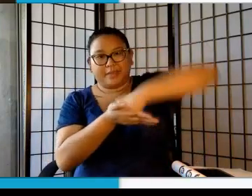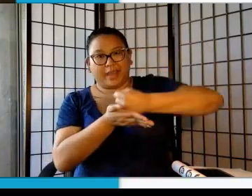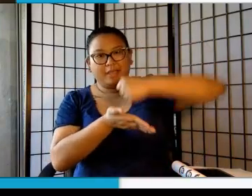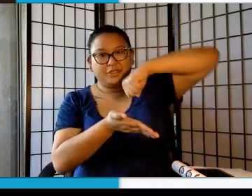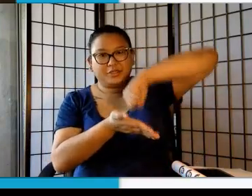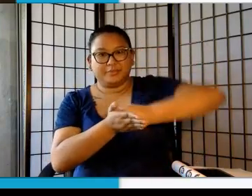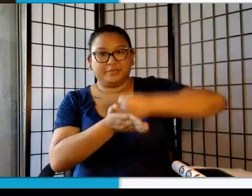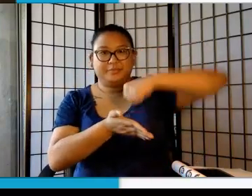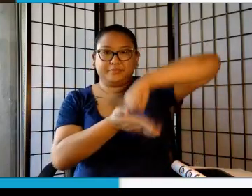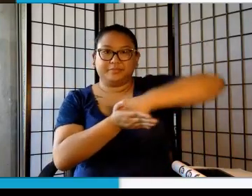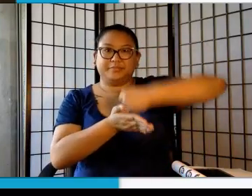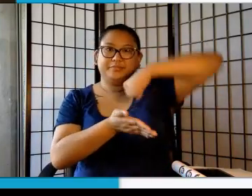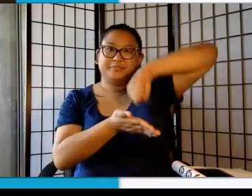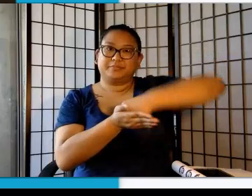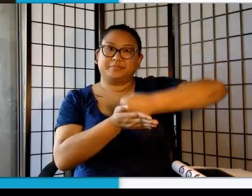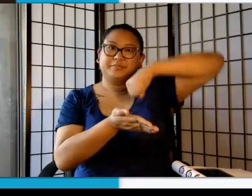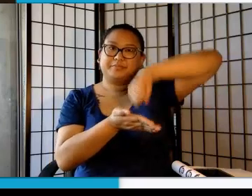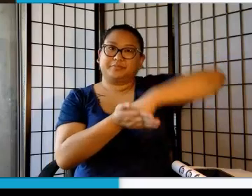To mash.